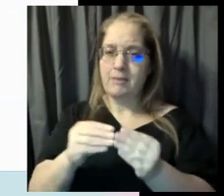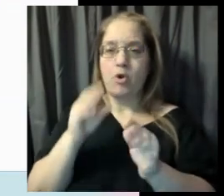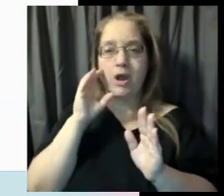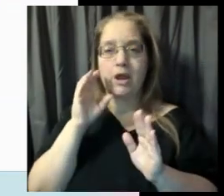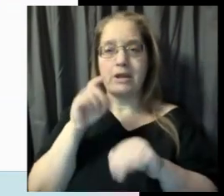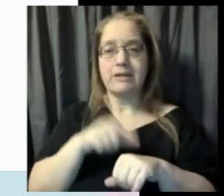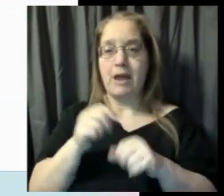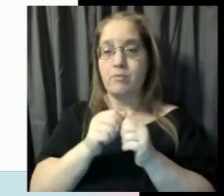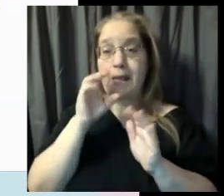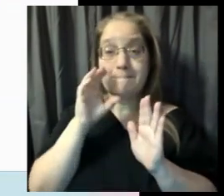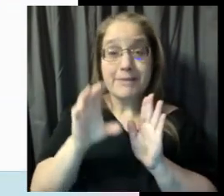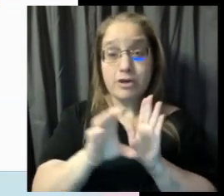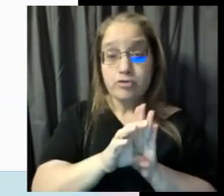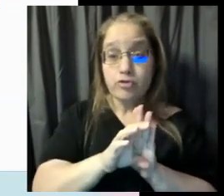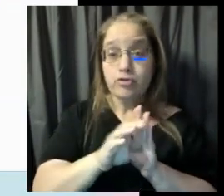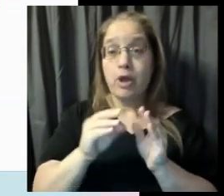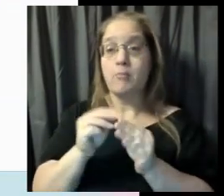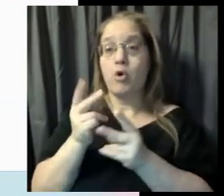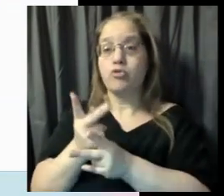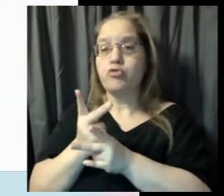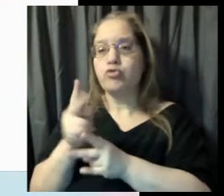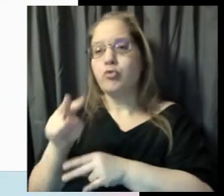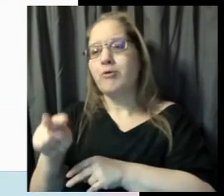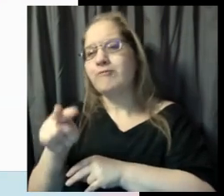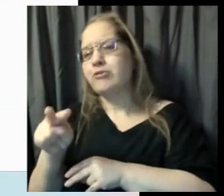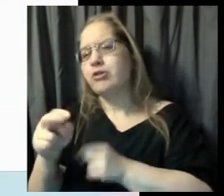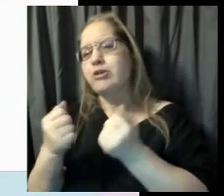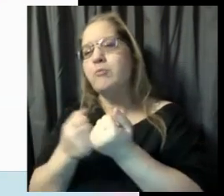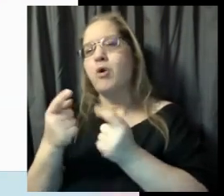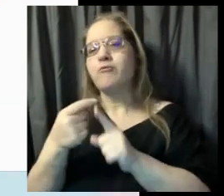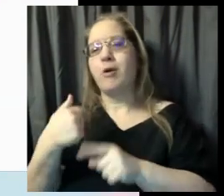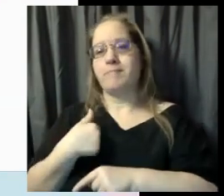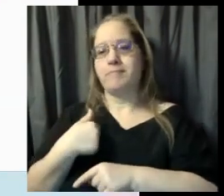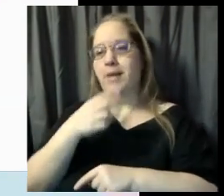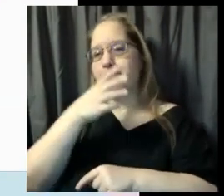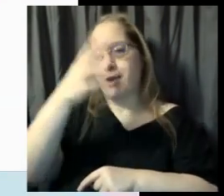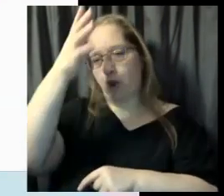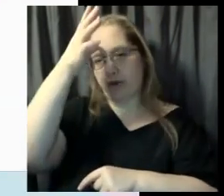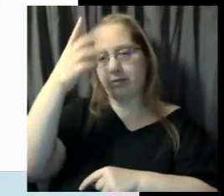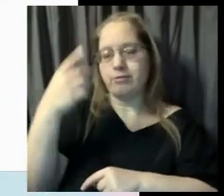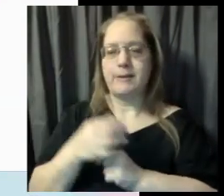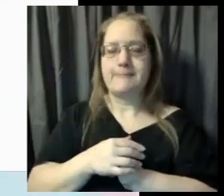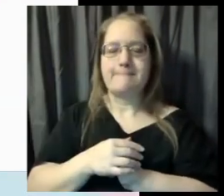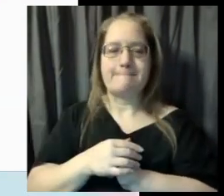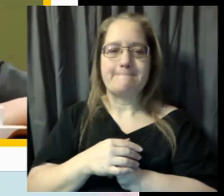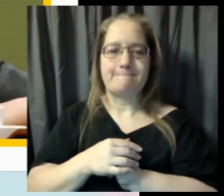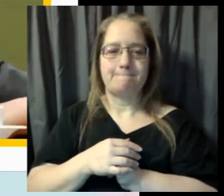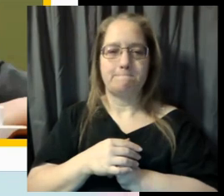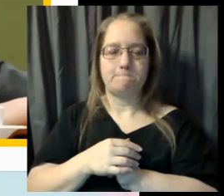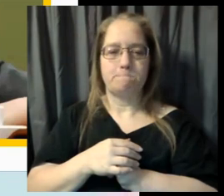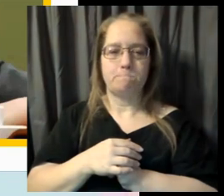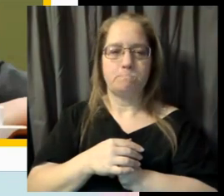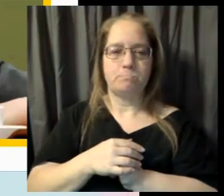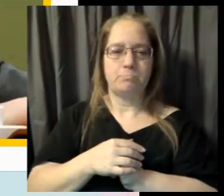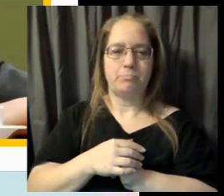pictures and more supervision and support from you as a caregiver for a longer period of time. And to